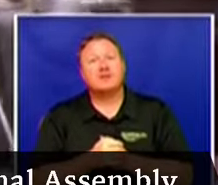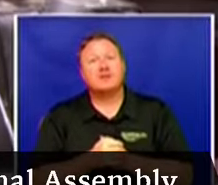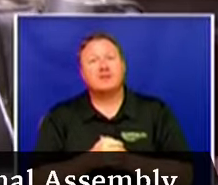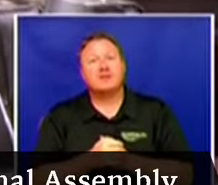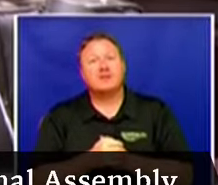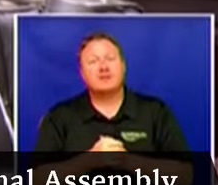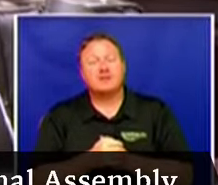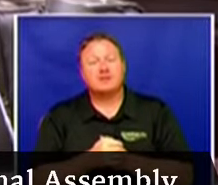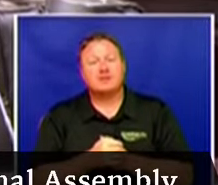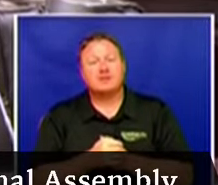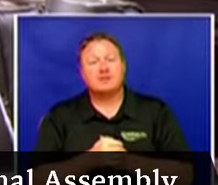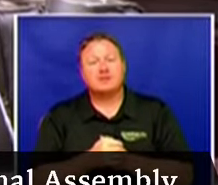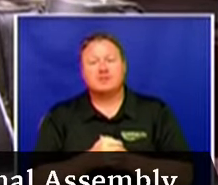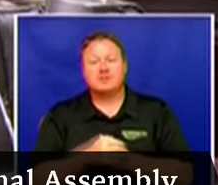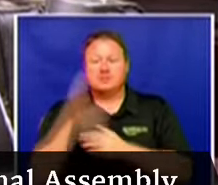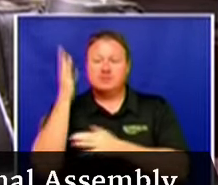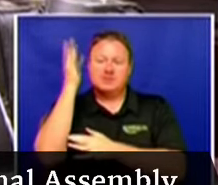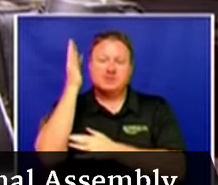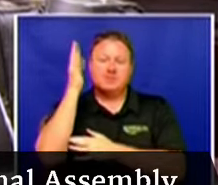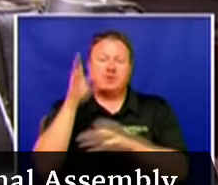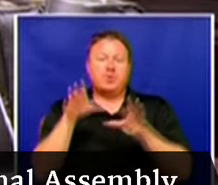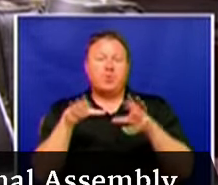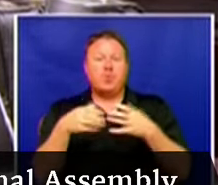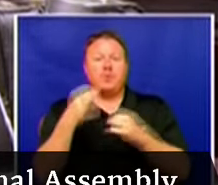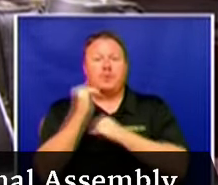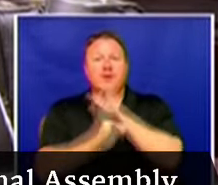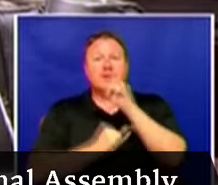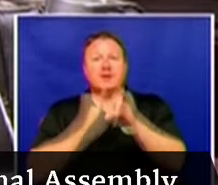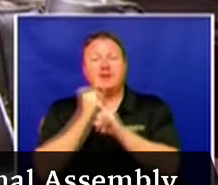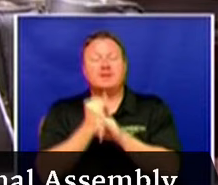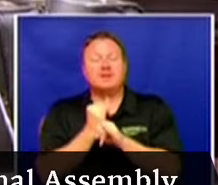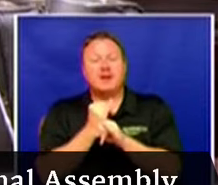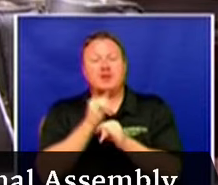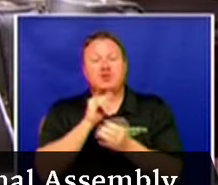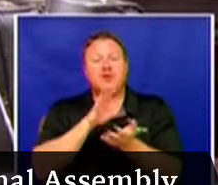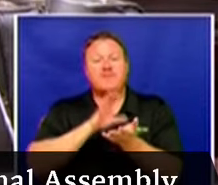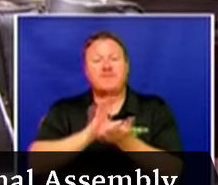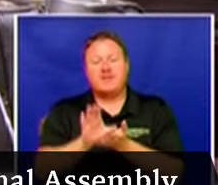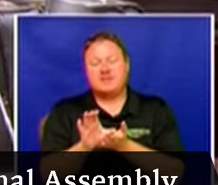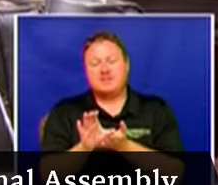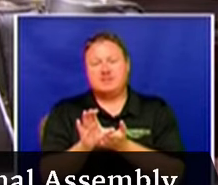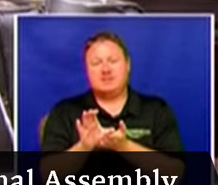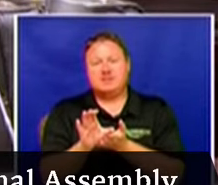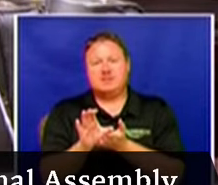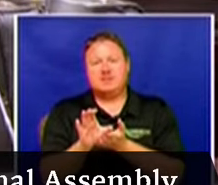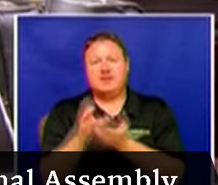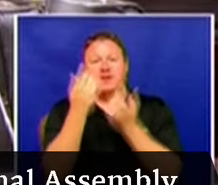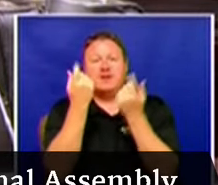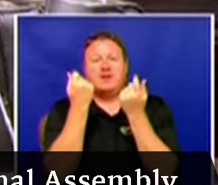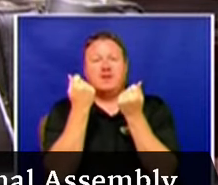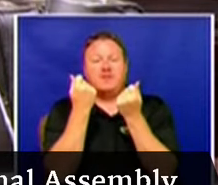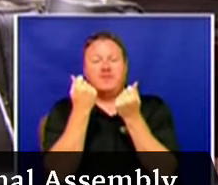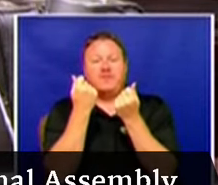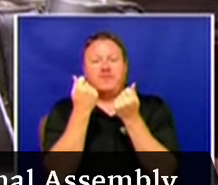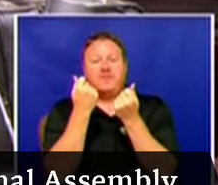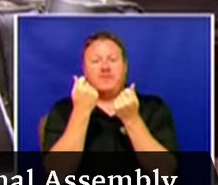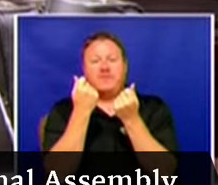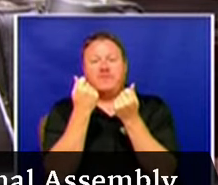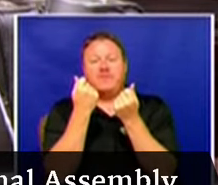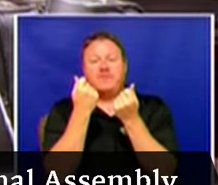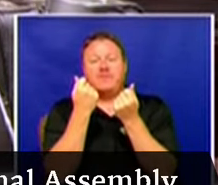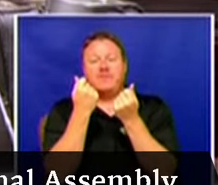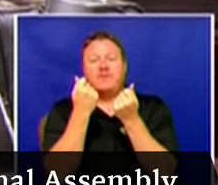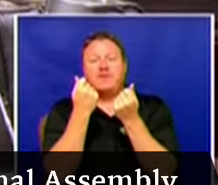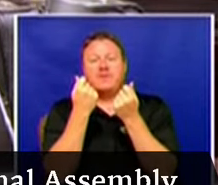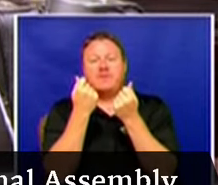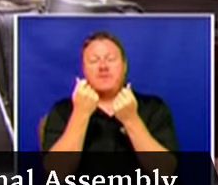President, speaking at a group of international investors in, at the Financial Times Africa Summit in